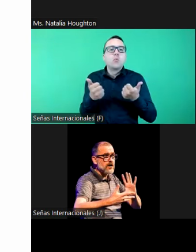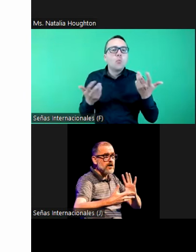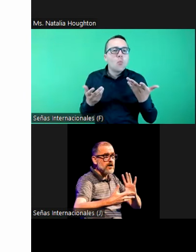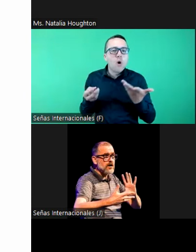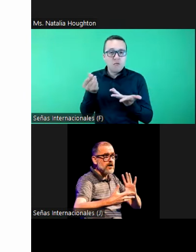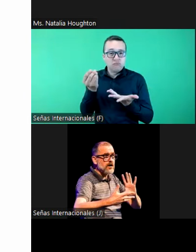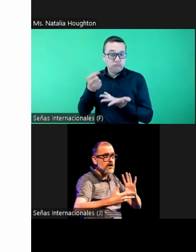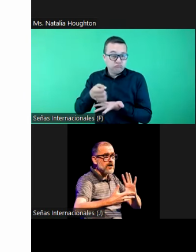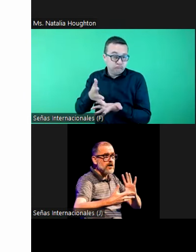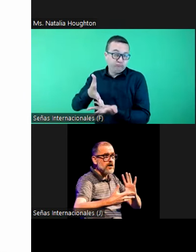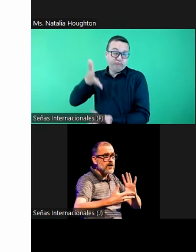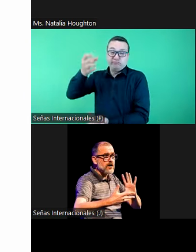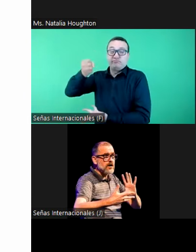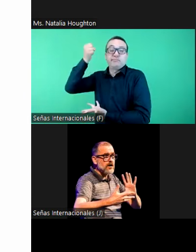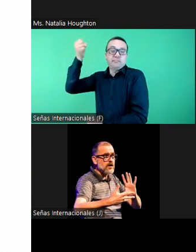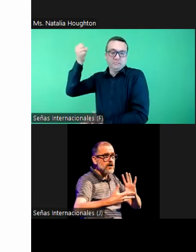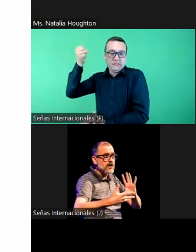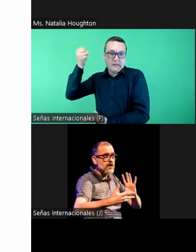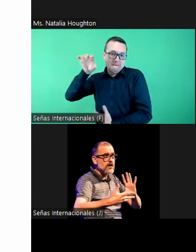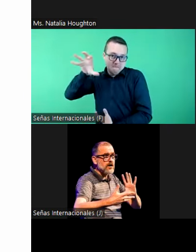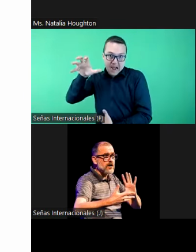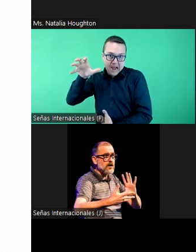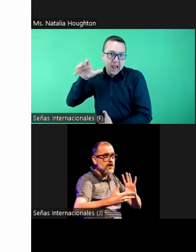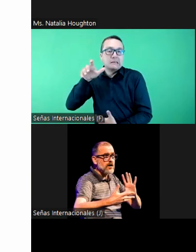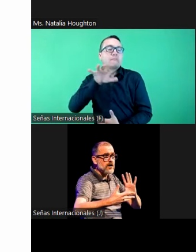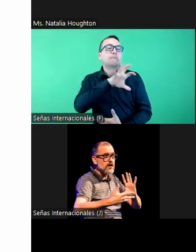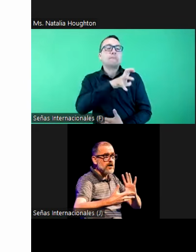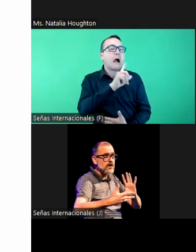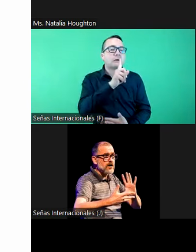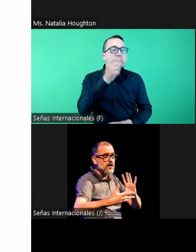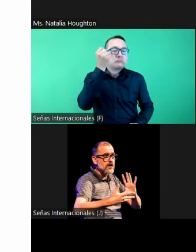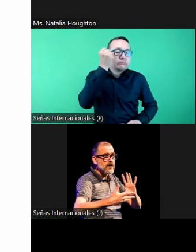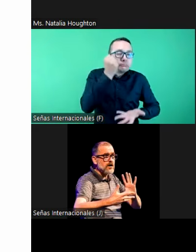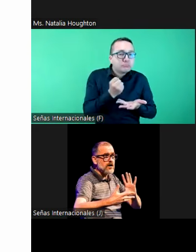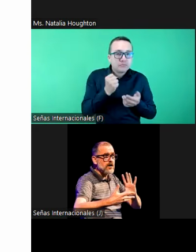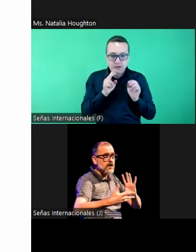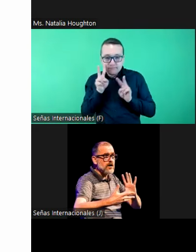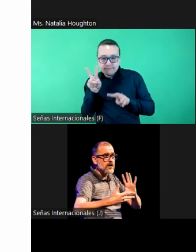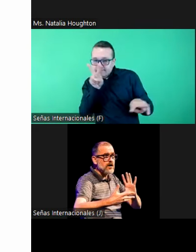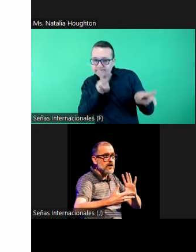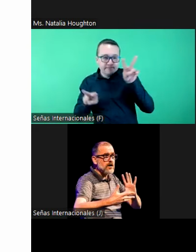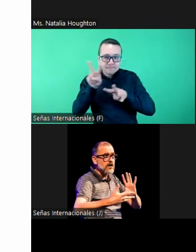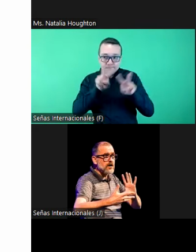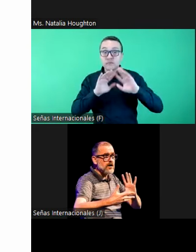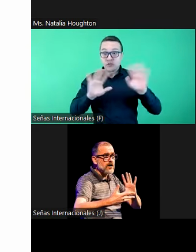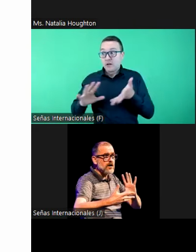gender inequalities, wealth inequalities, financial inequalities, and